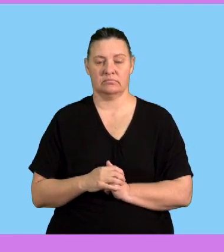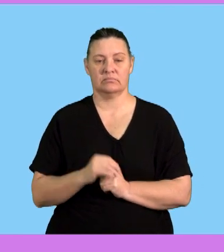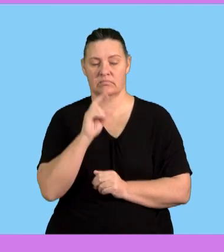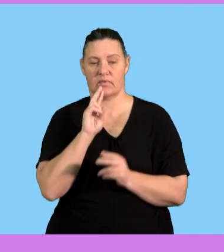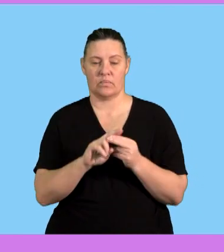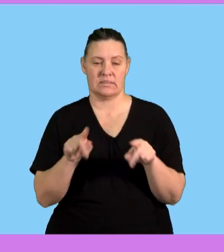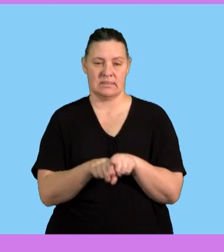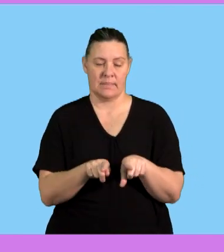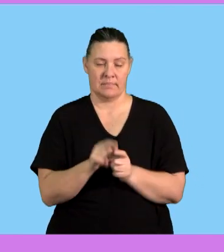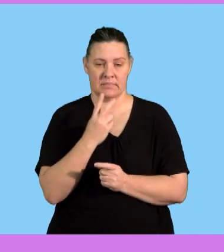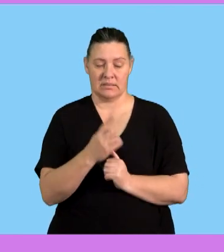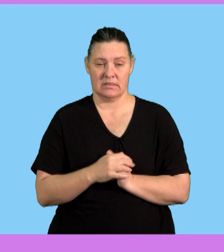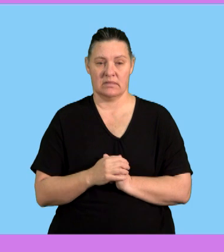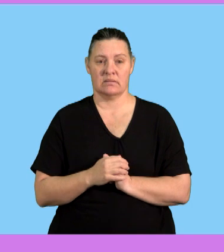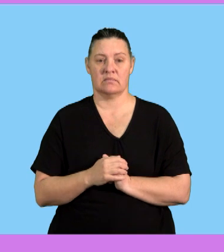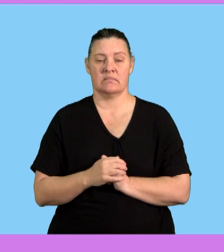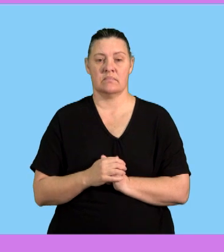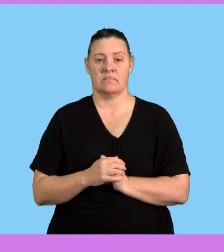Right, so therefore